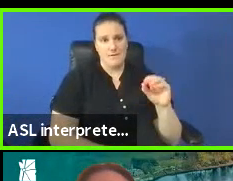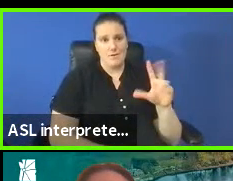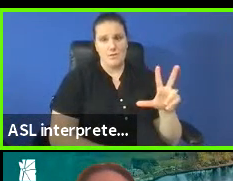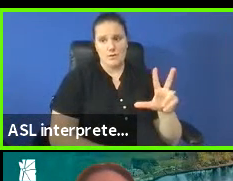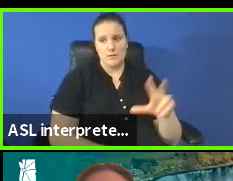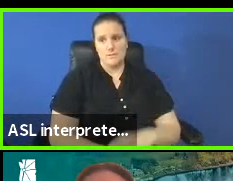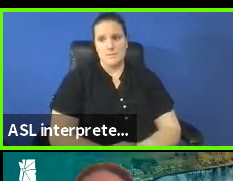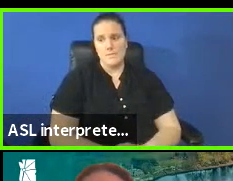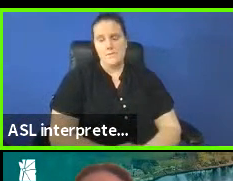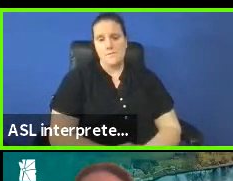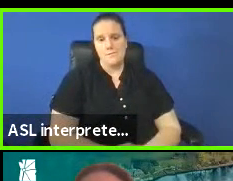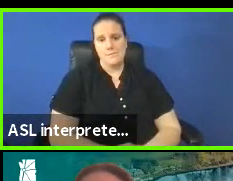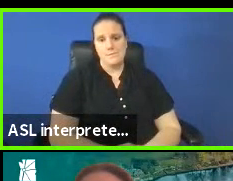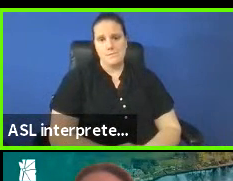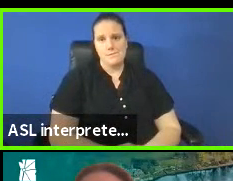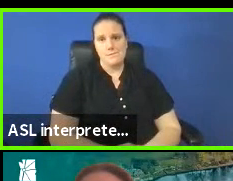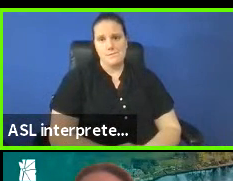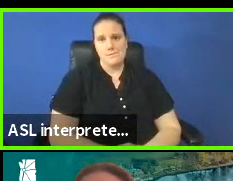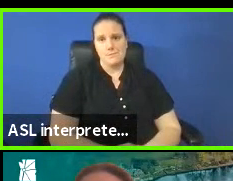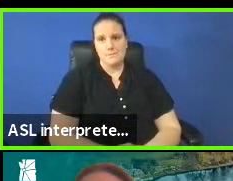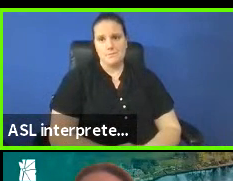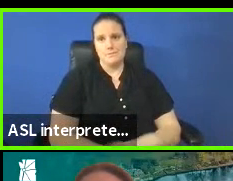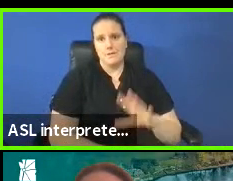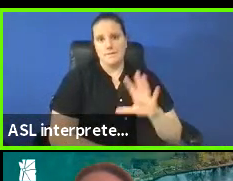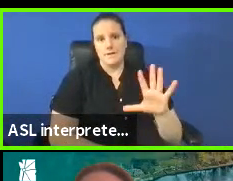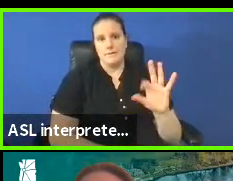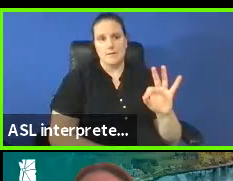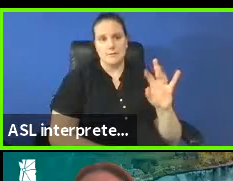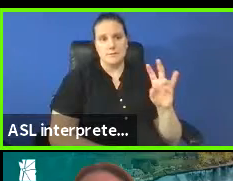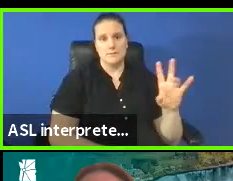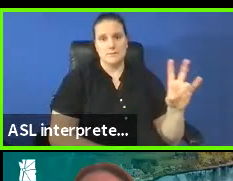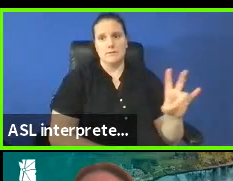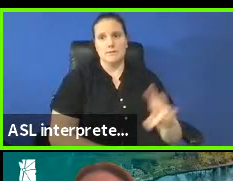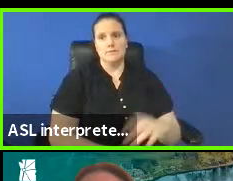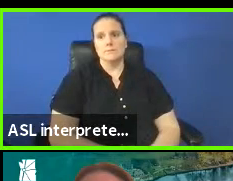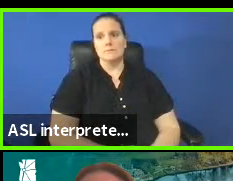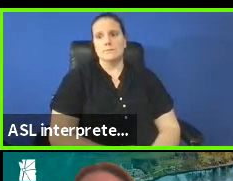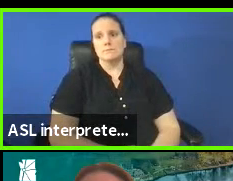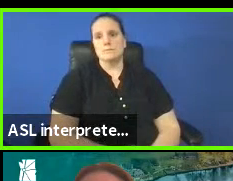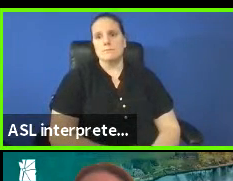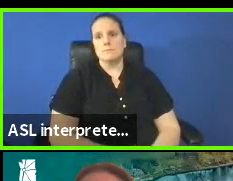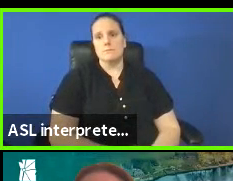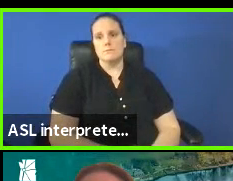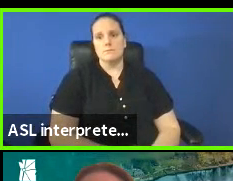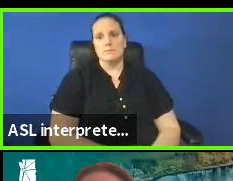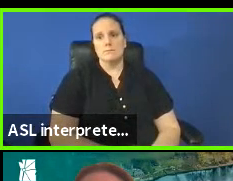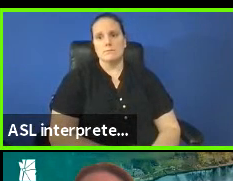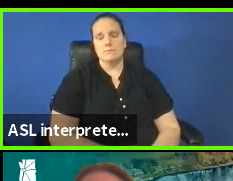503. Last numbers are 5977.